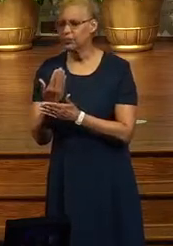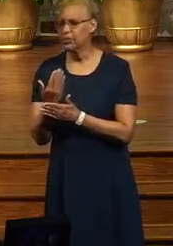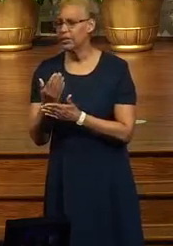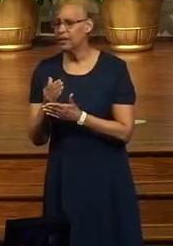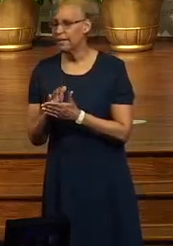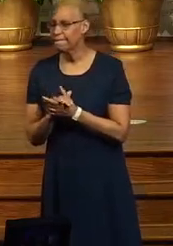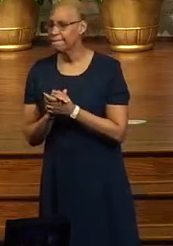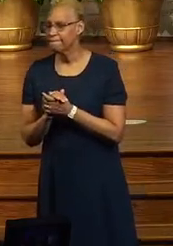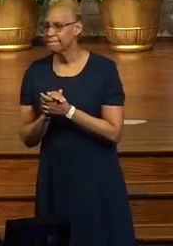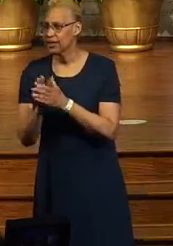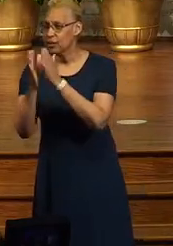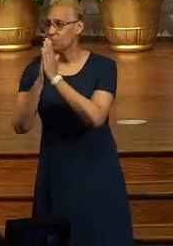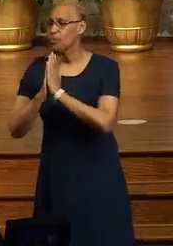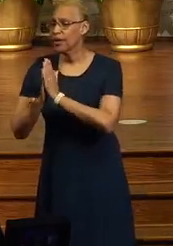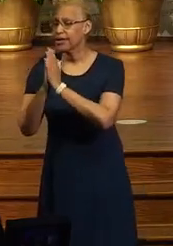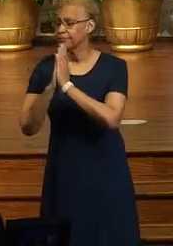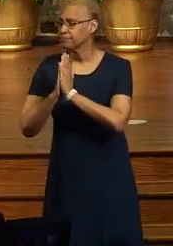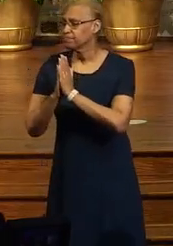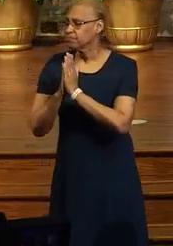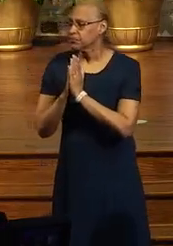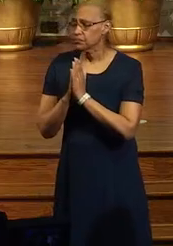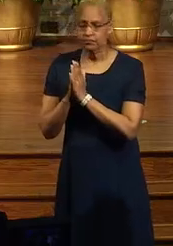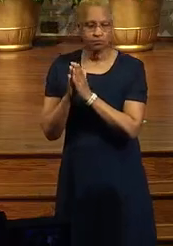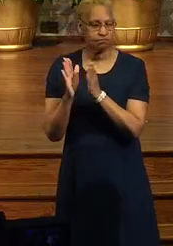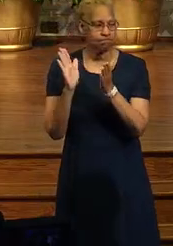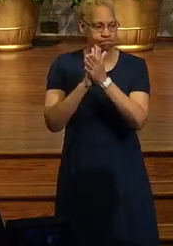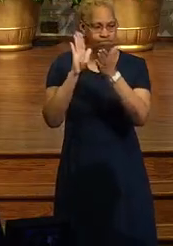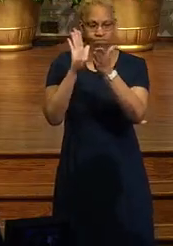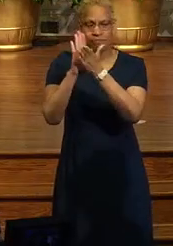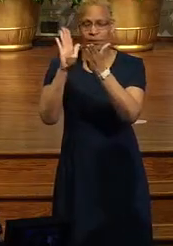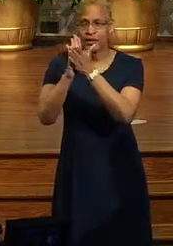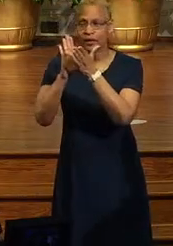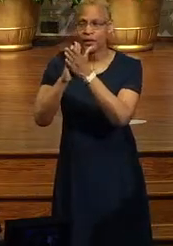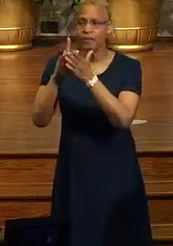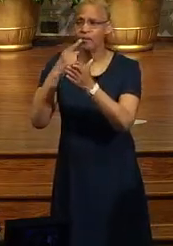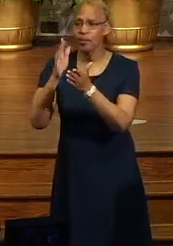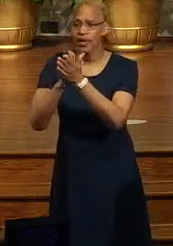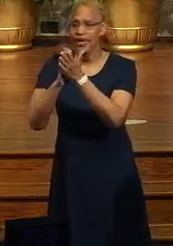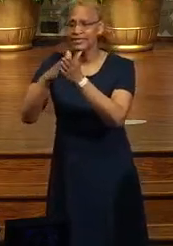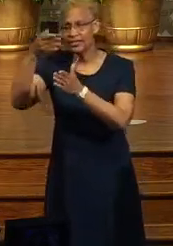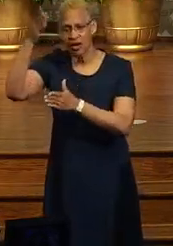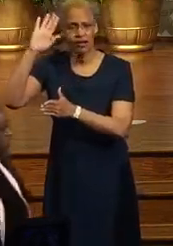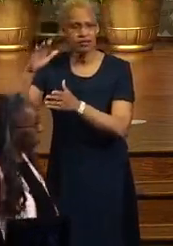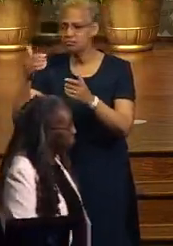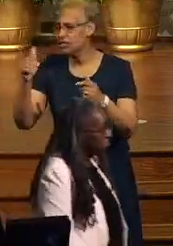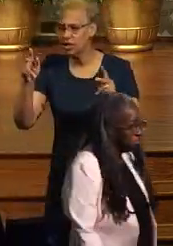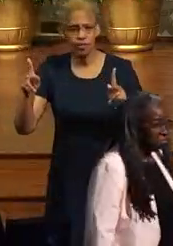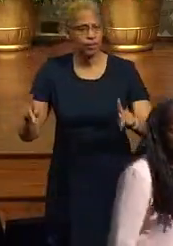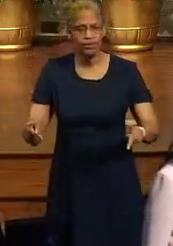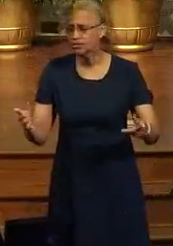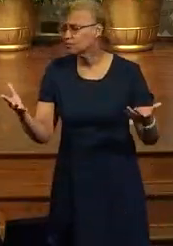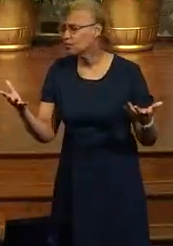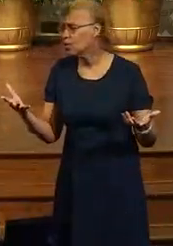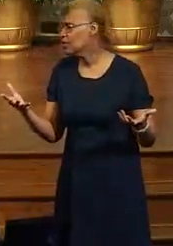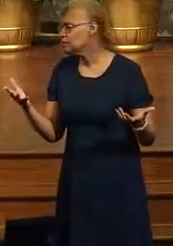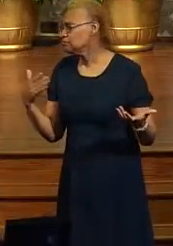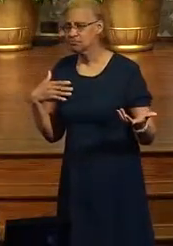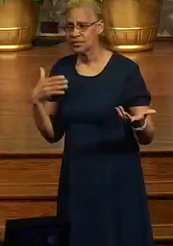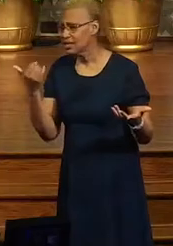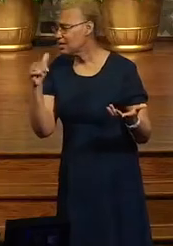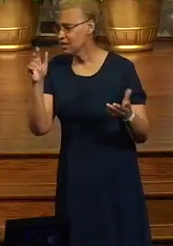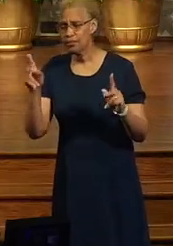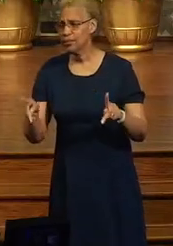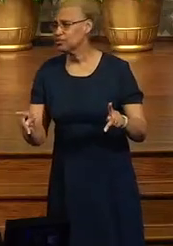Let's put our hands together, give God the praise. There's someone else. There's someone else. I know that there's someone